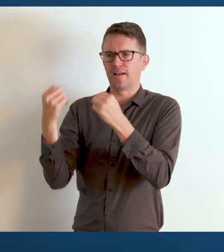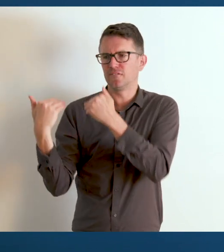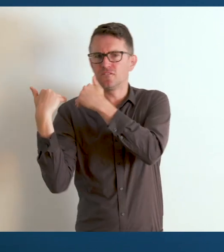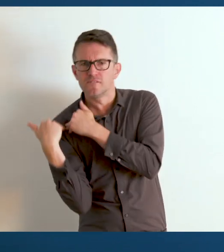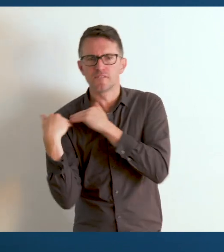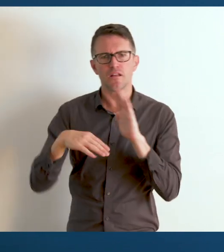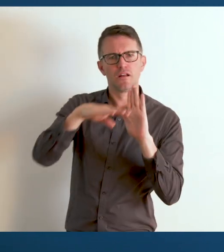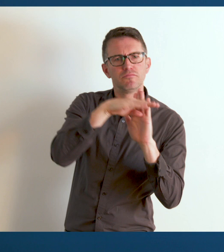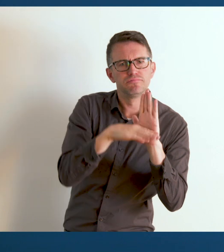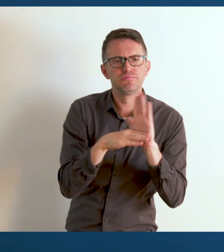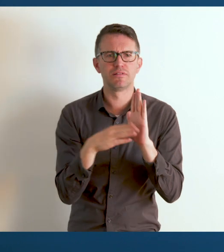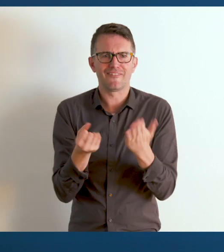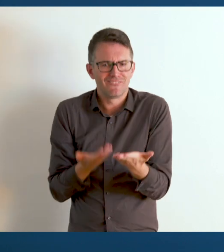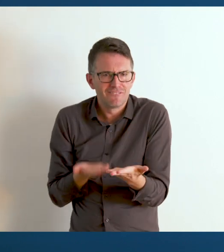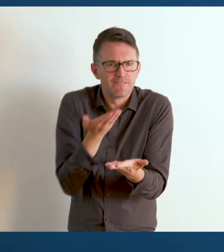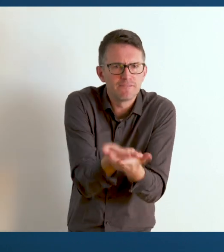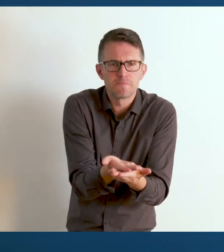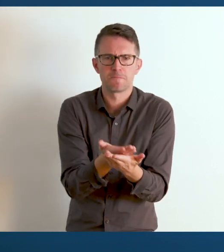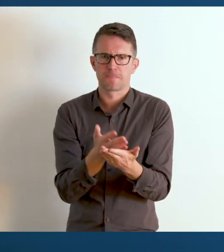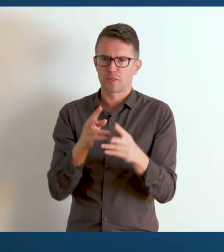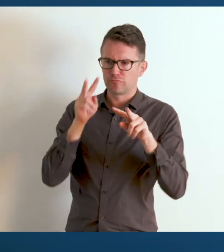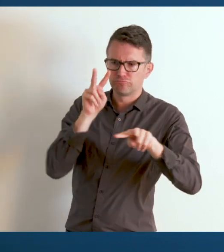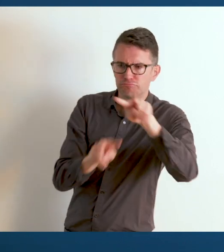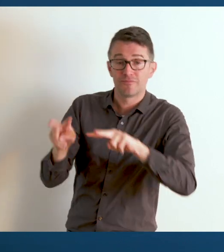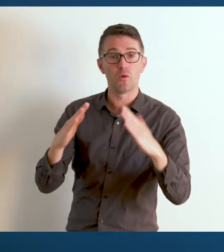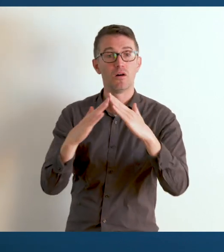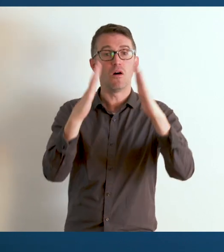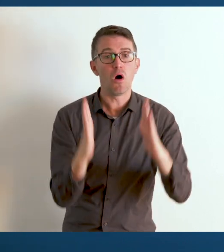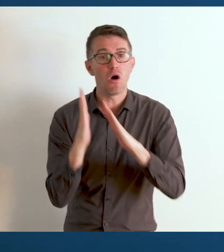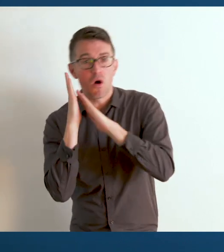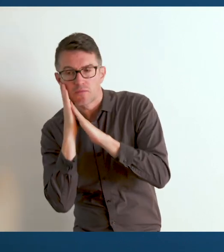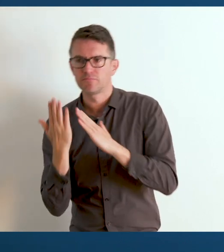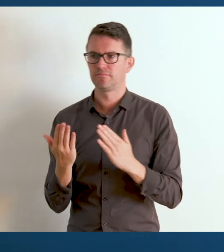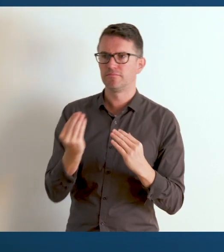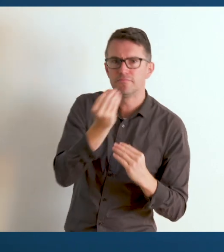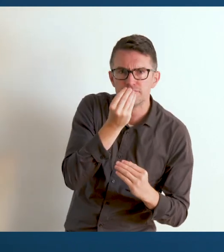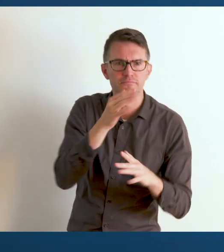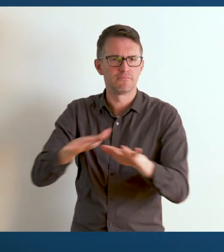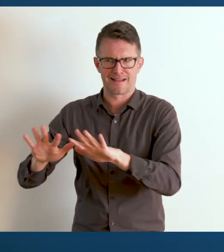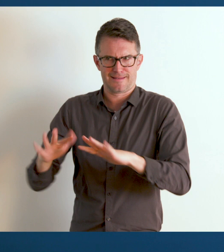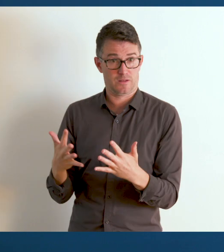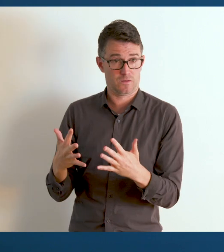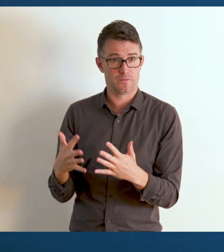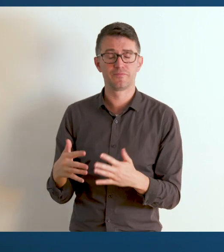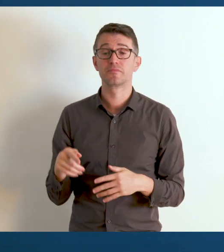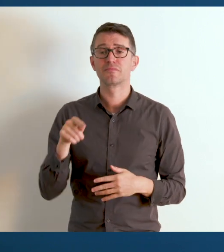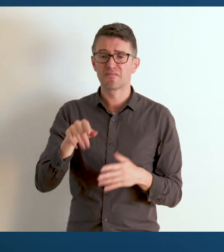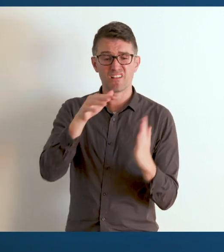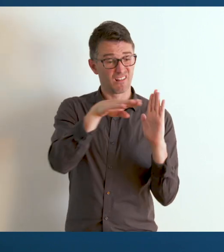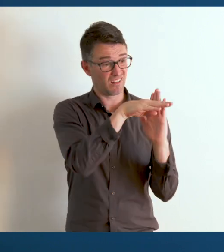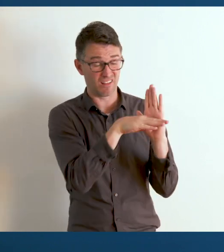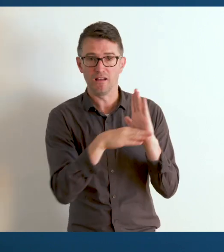on principles and recommendations for housing and population censuses. Those are available online, and